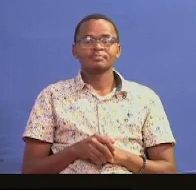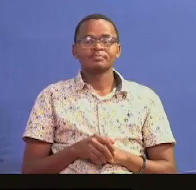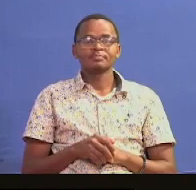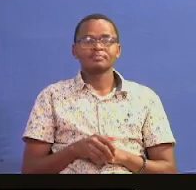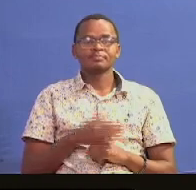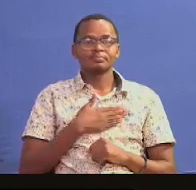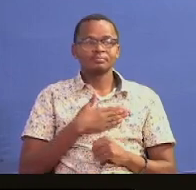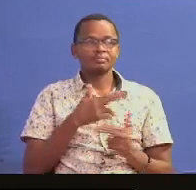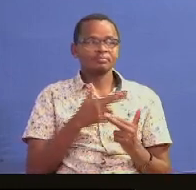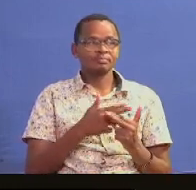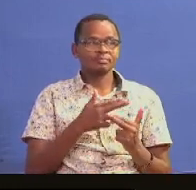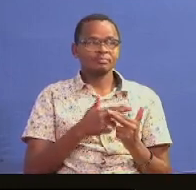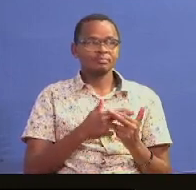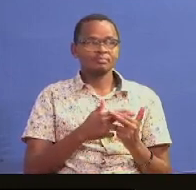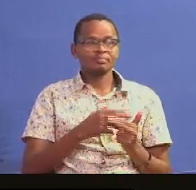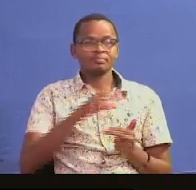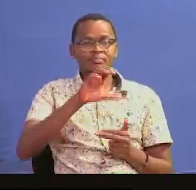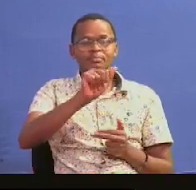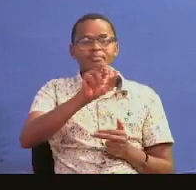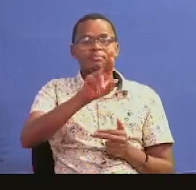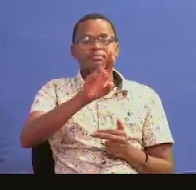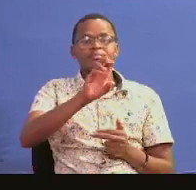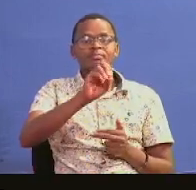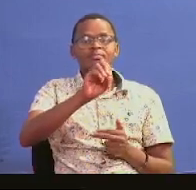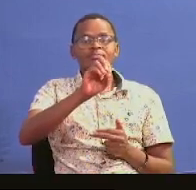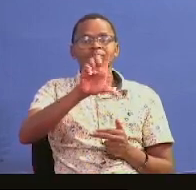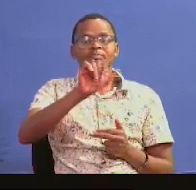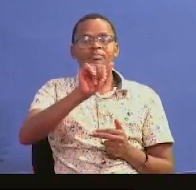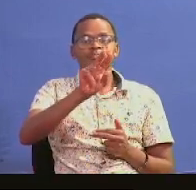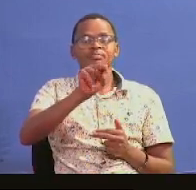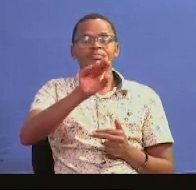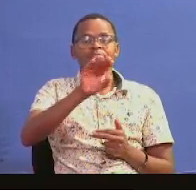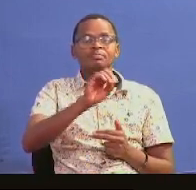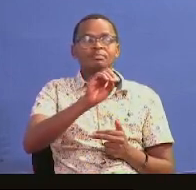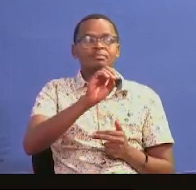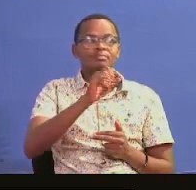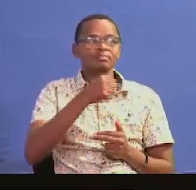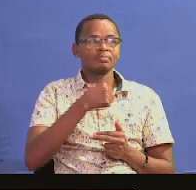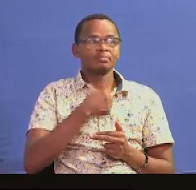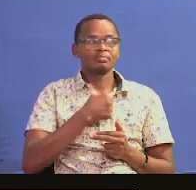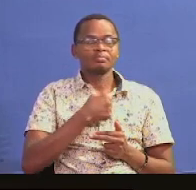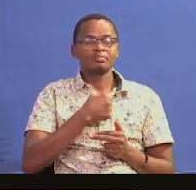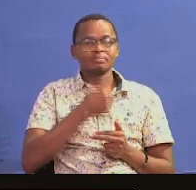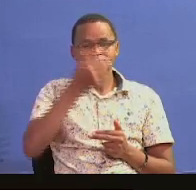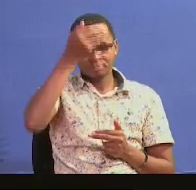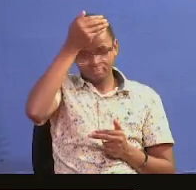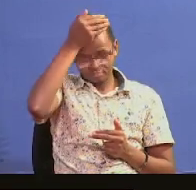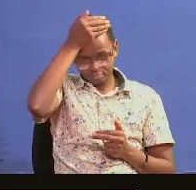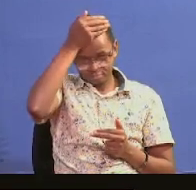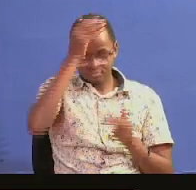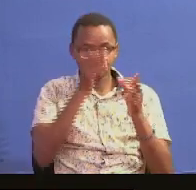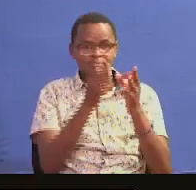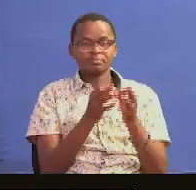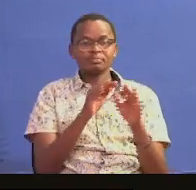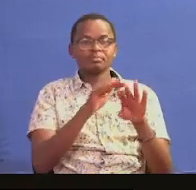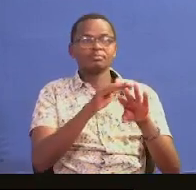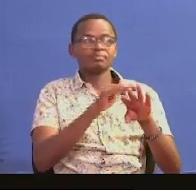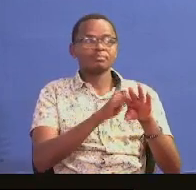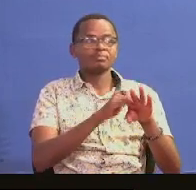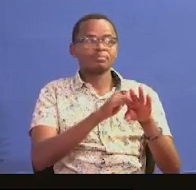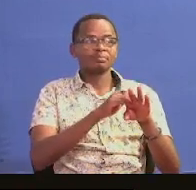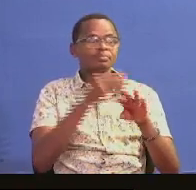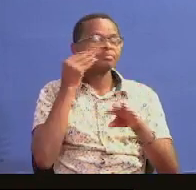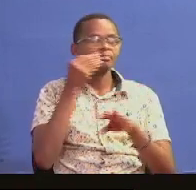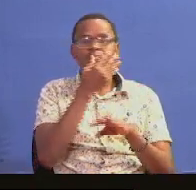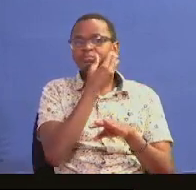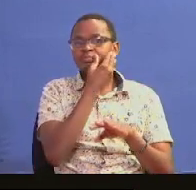Okay, my name is Caroline Wachira. I am a nursing officer at